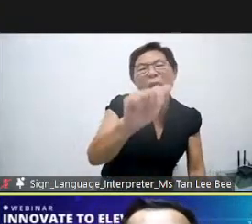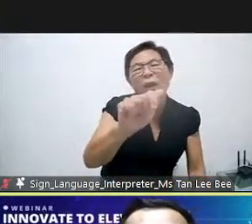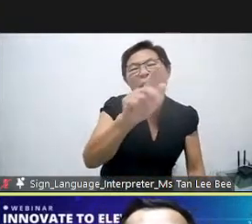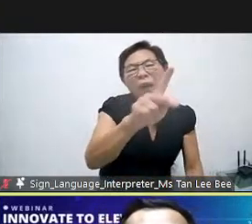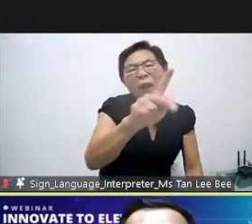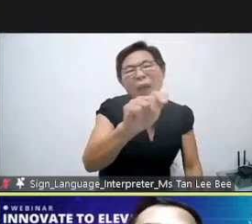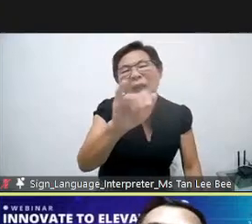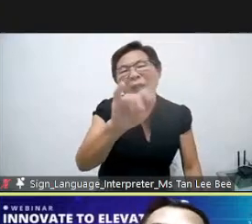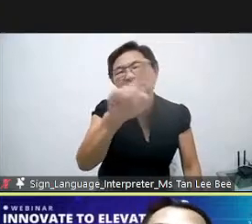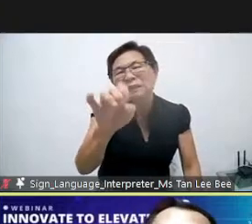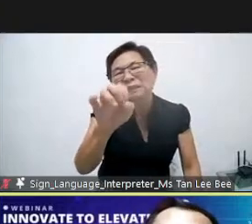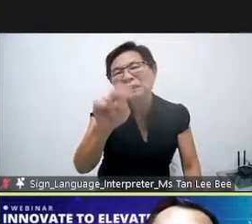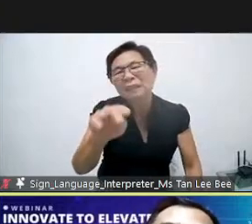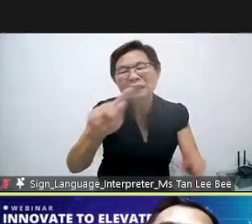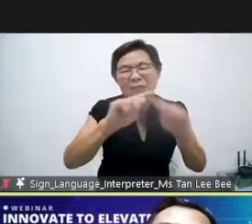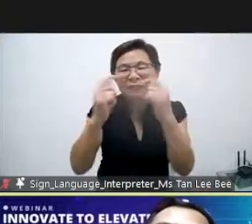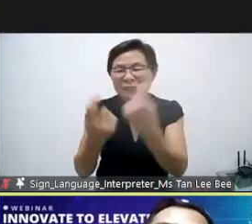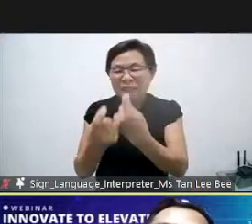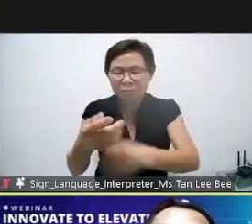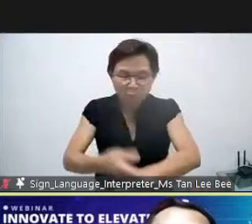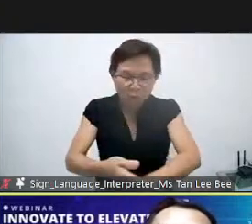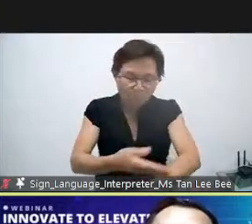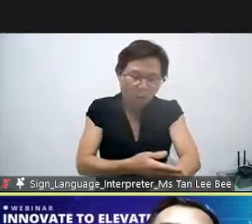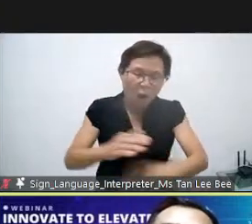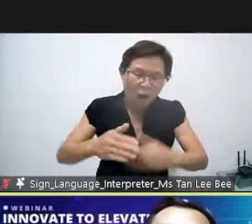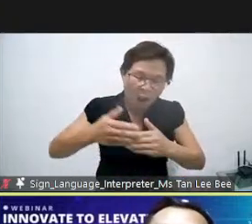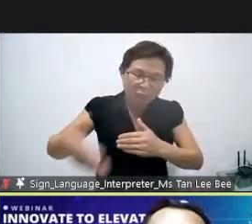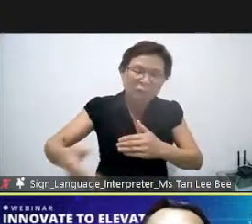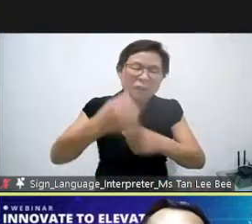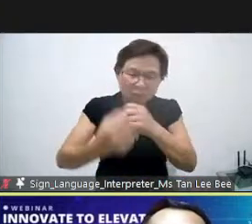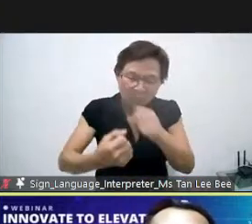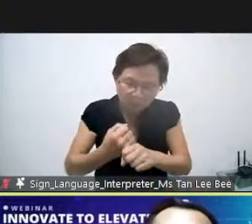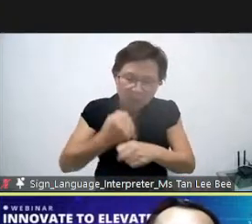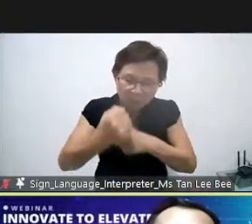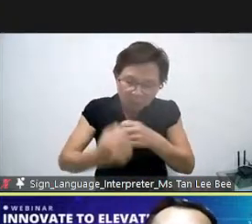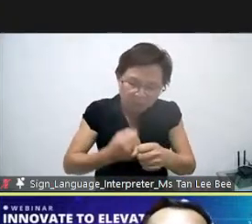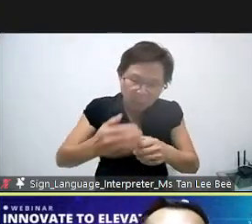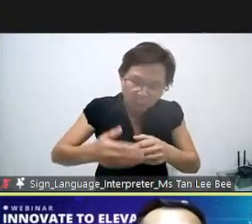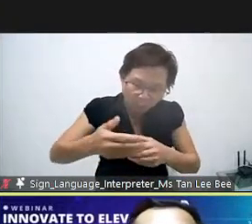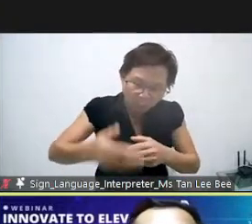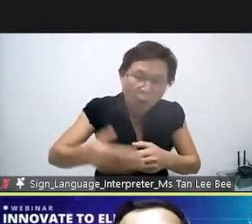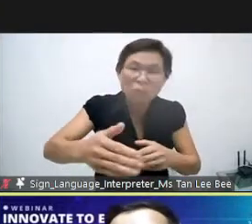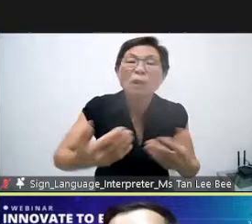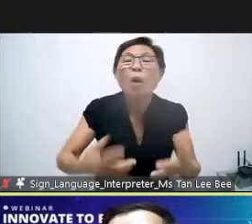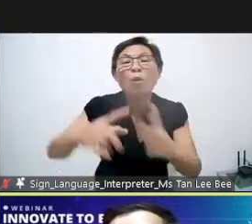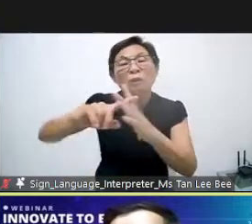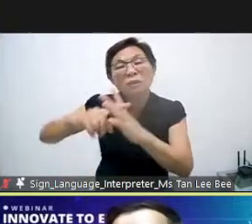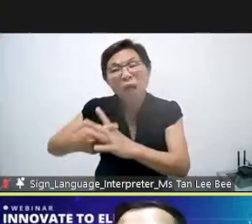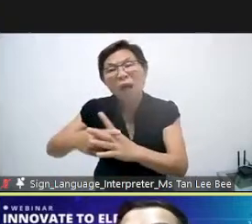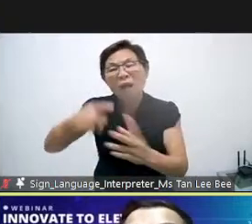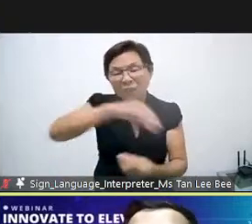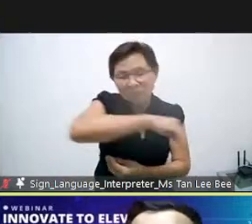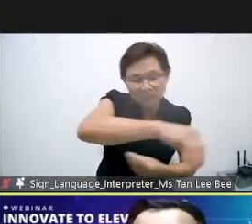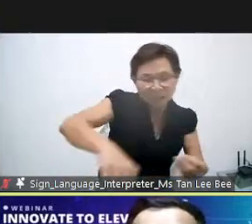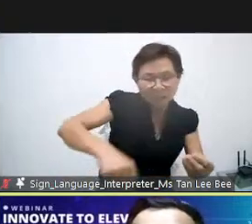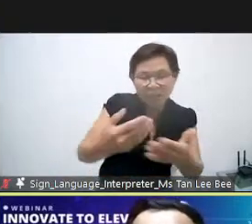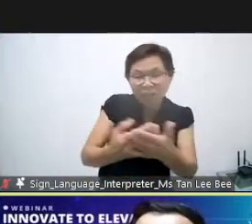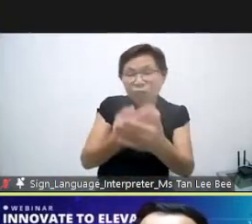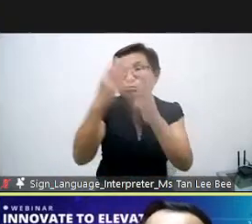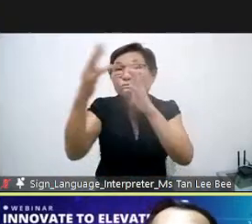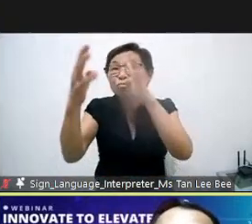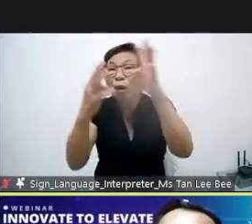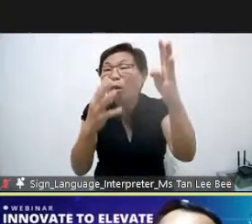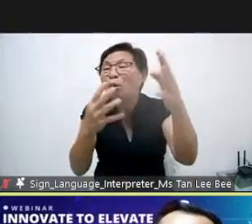improvement. Okay, but after certain years now they have introduced something like innovation cycle.